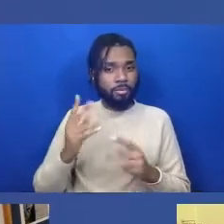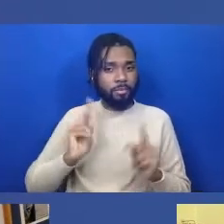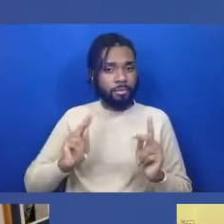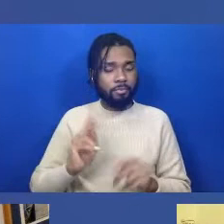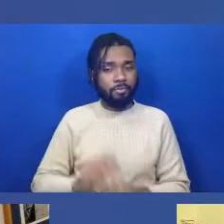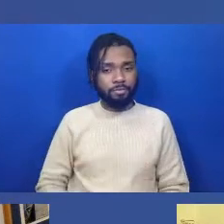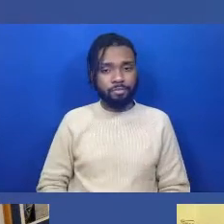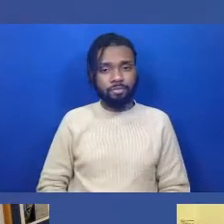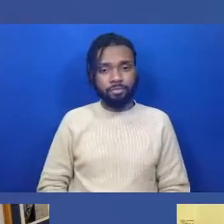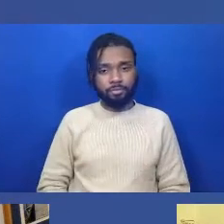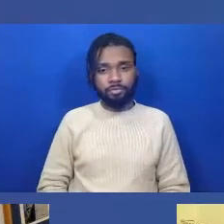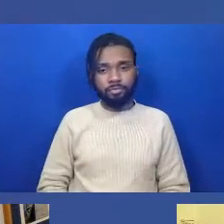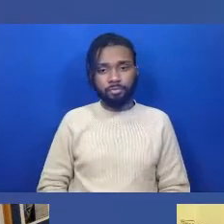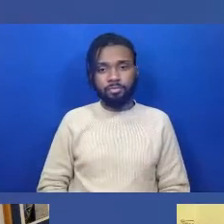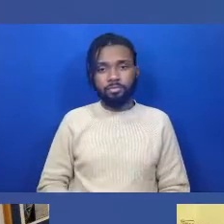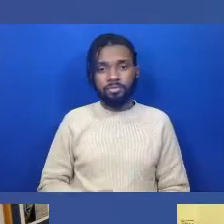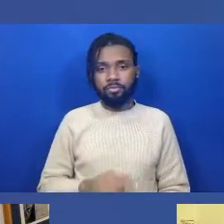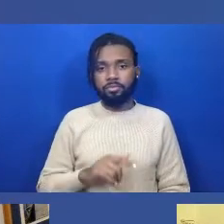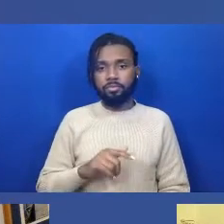I think what constitutes a good pitch